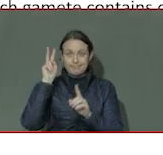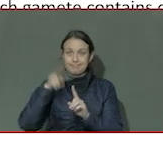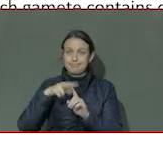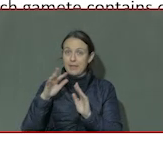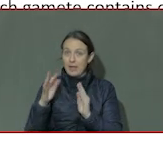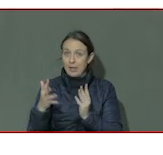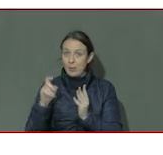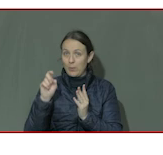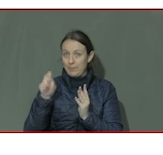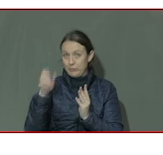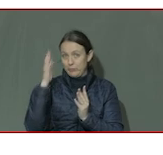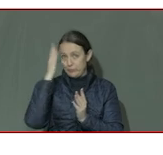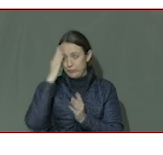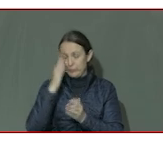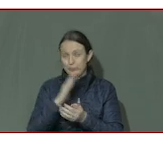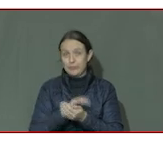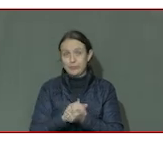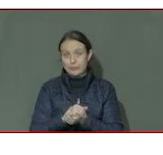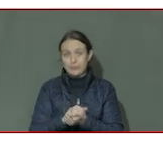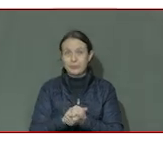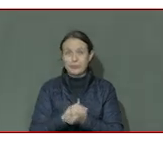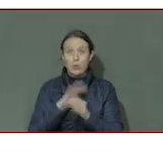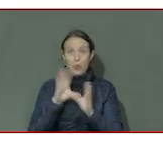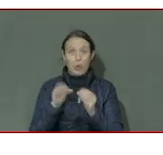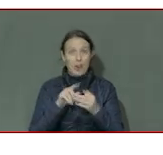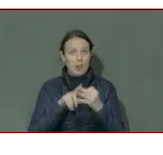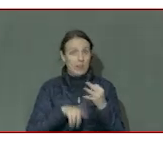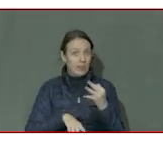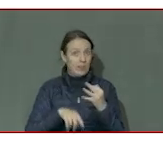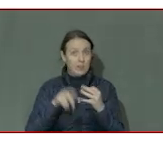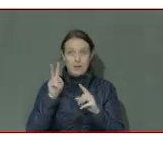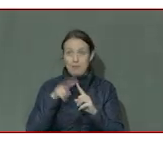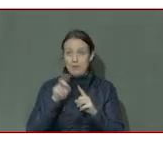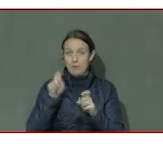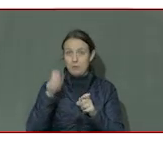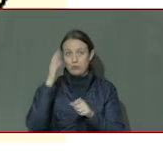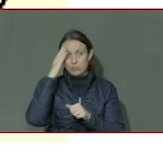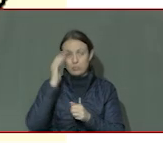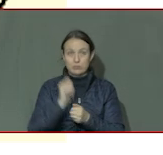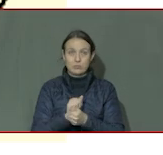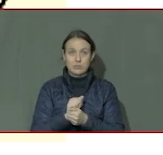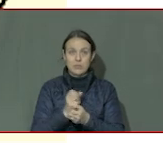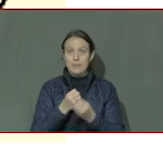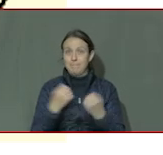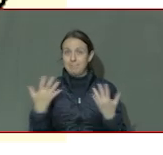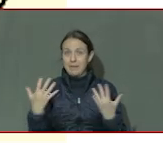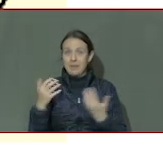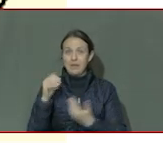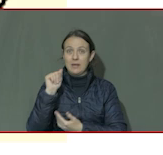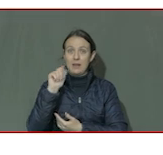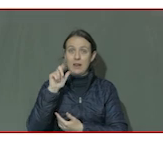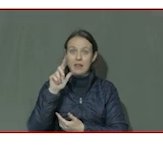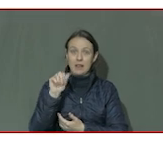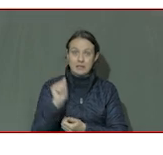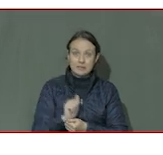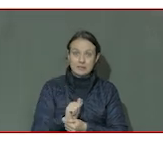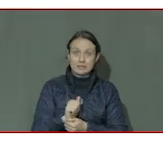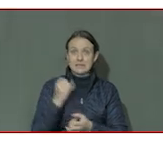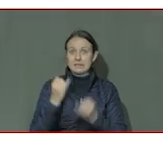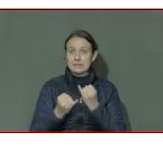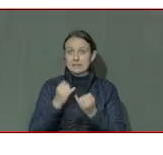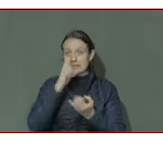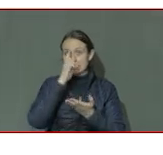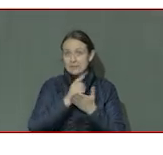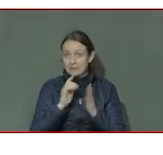Application, right? Application, all three of them. Also multiple alleles, we spoke about it, how sex is